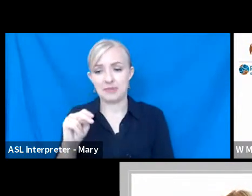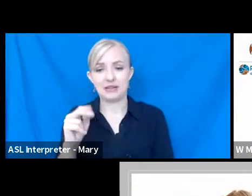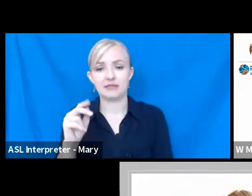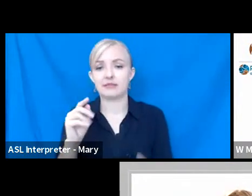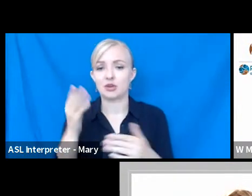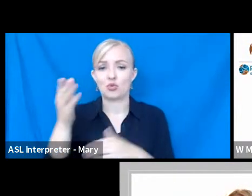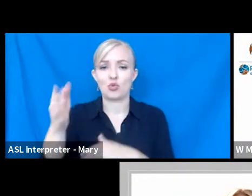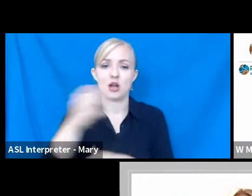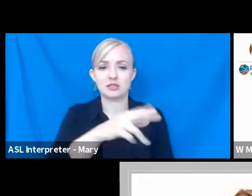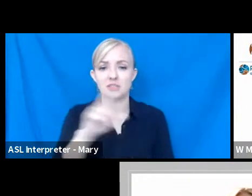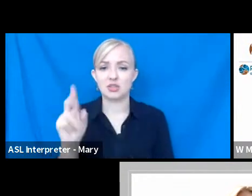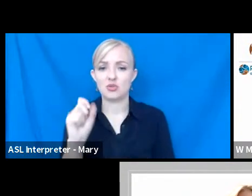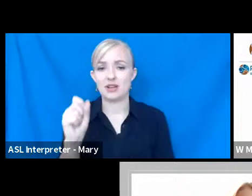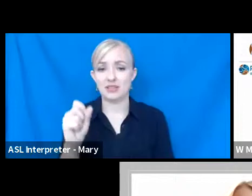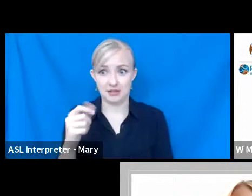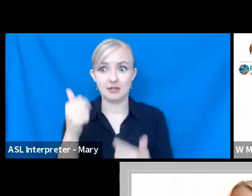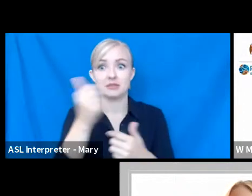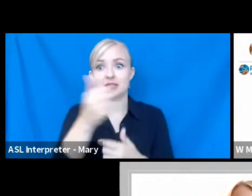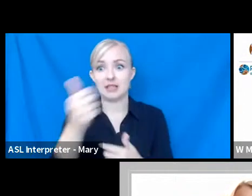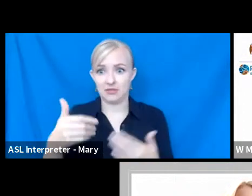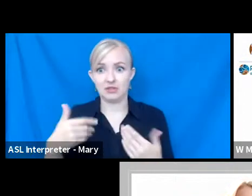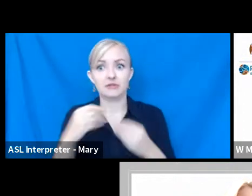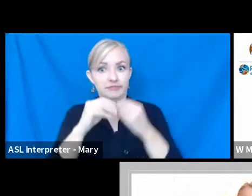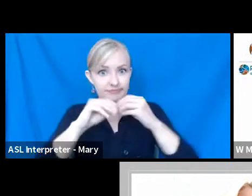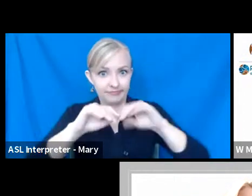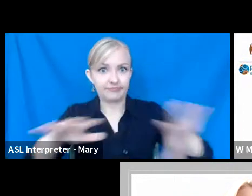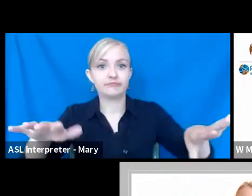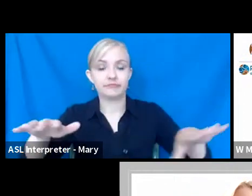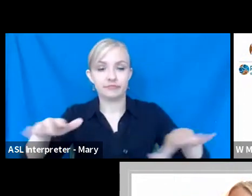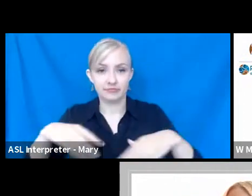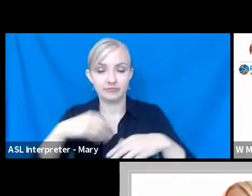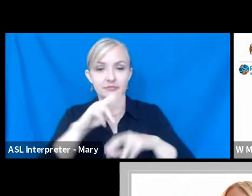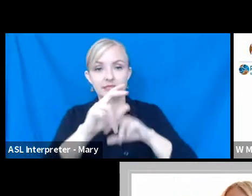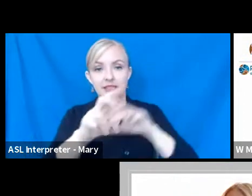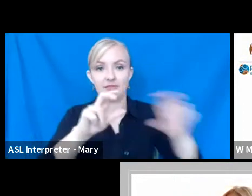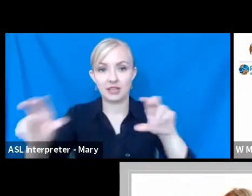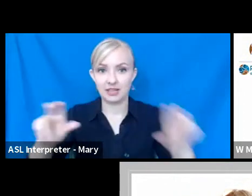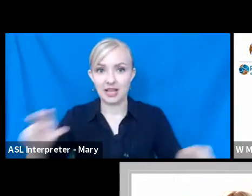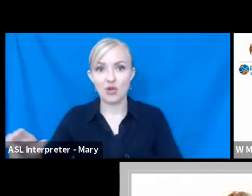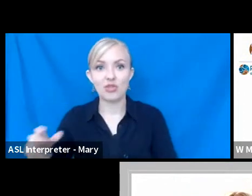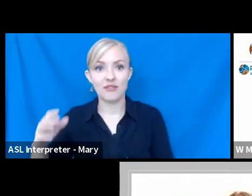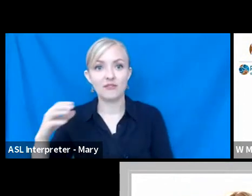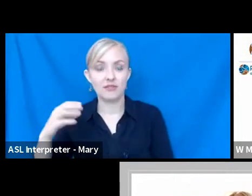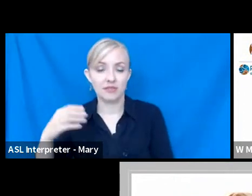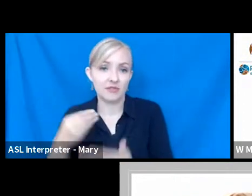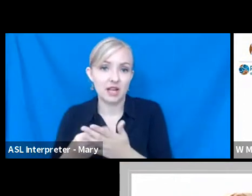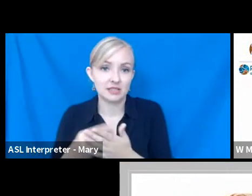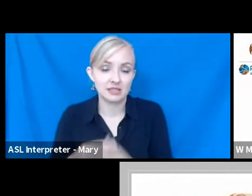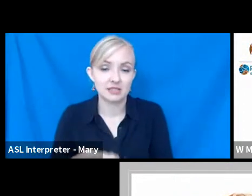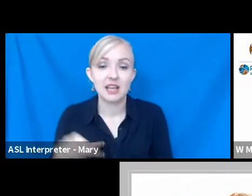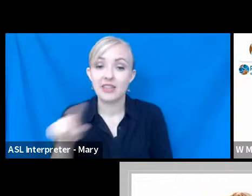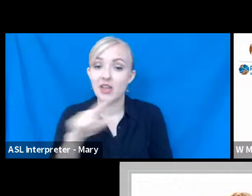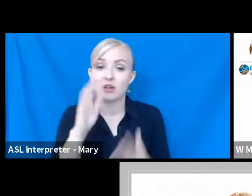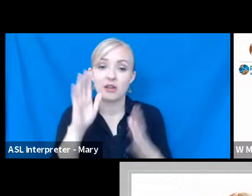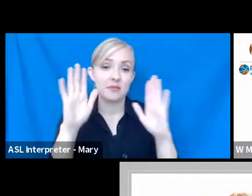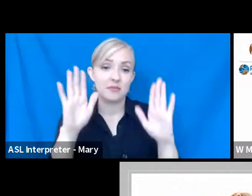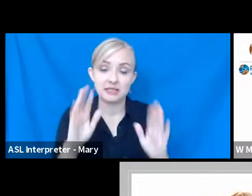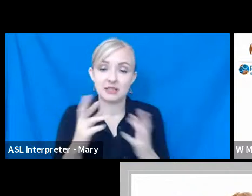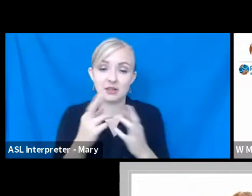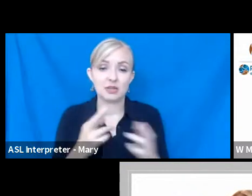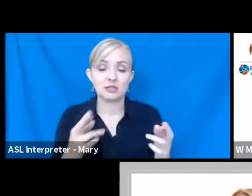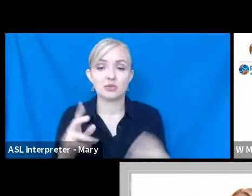are administering ERAP funds, and they're a great resource. There are some excellent